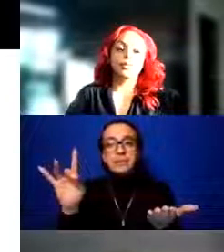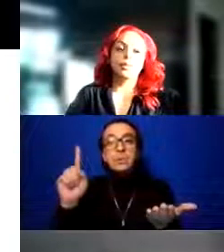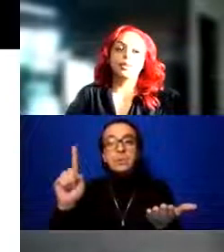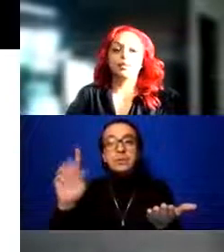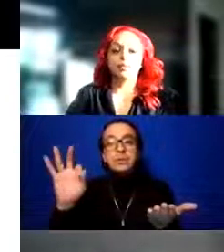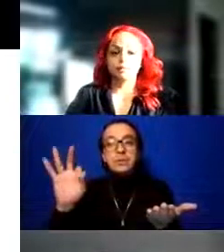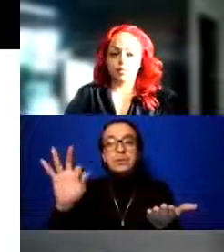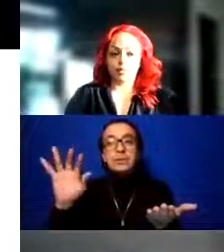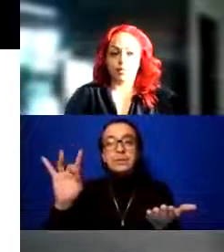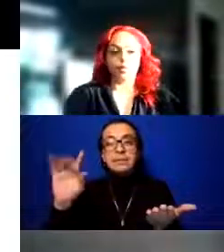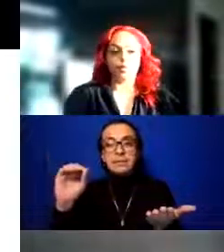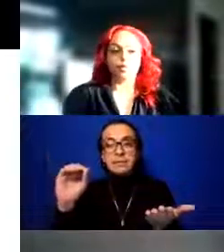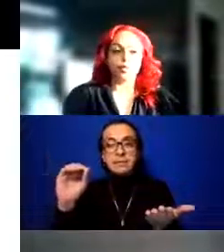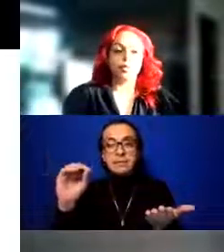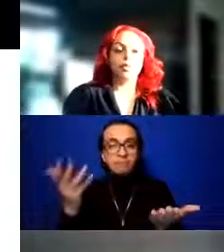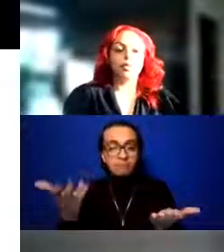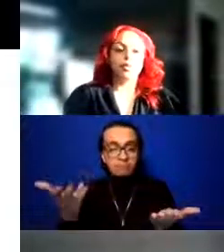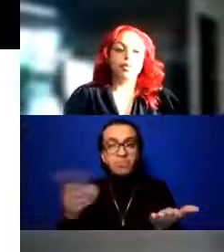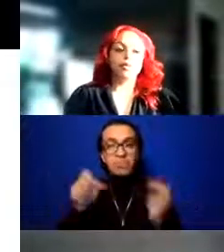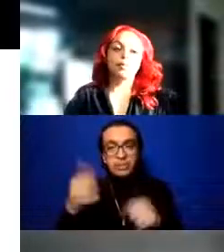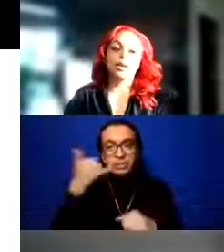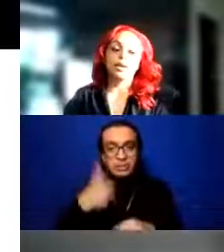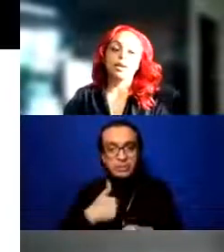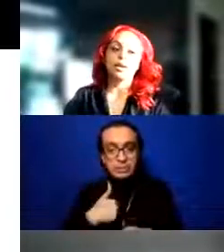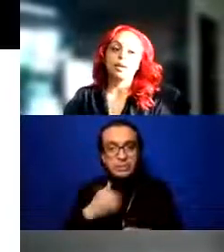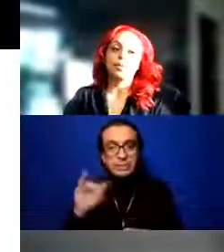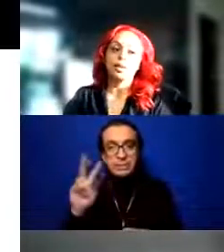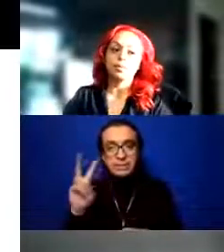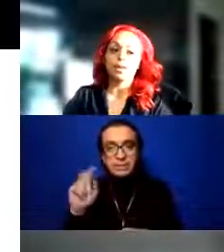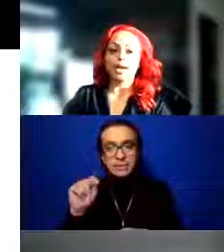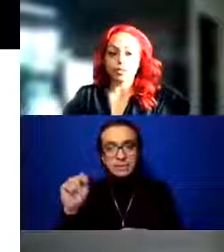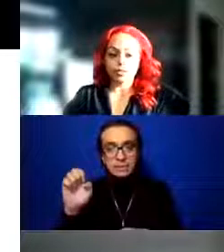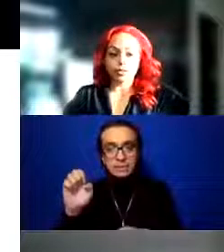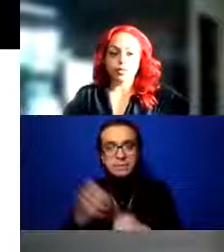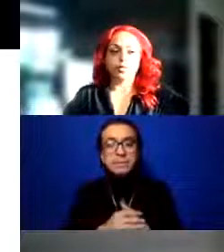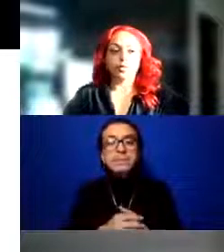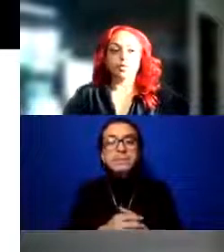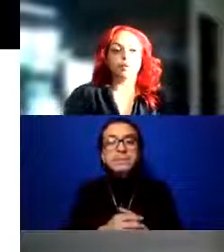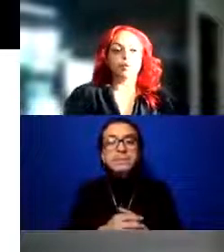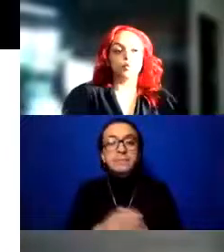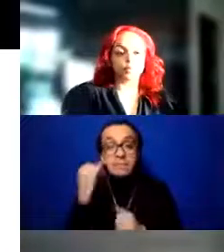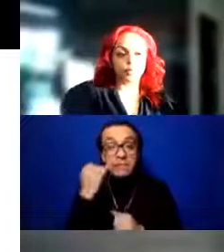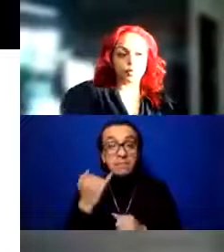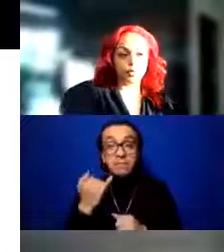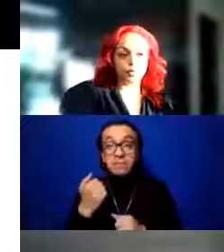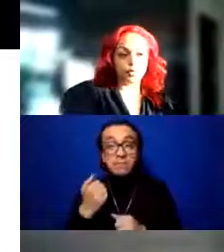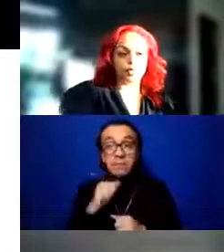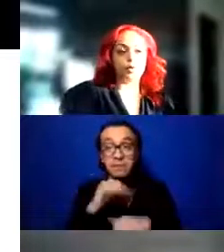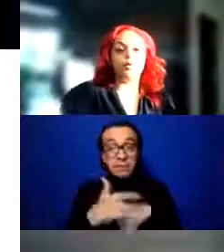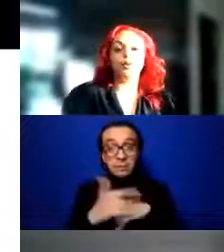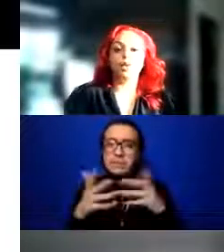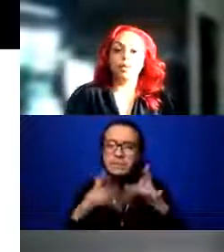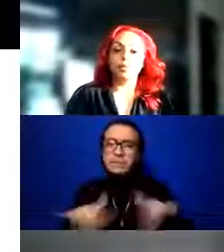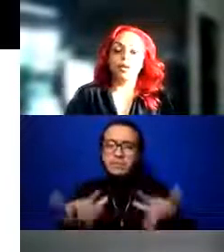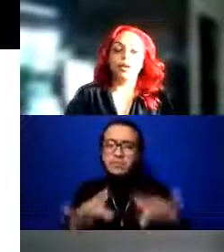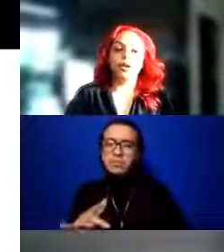619-398-1980. Again, you can reach me. If I'm not able to answer, leave a voicemail